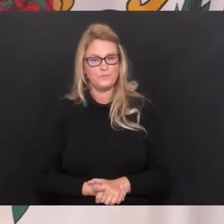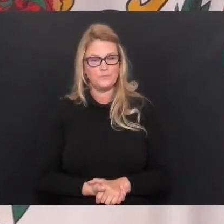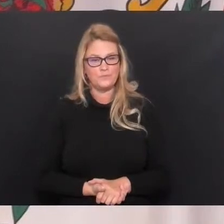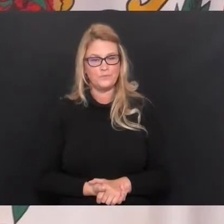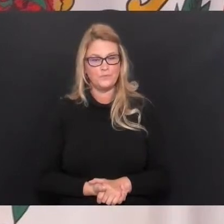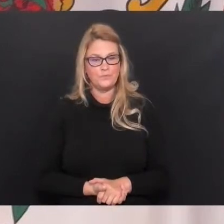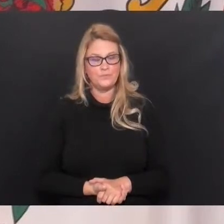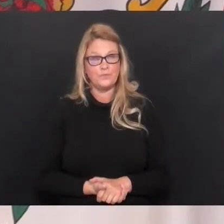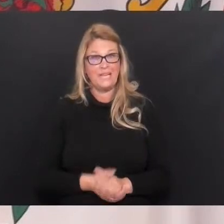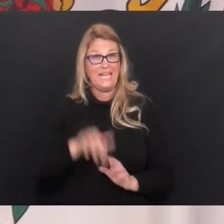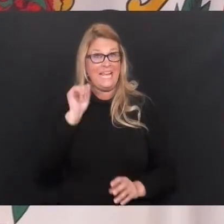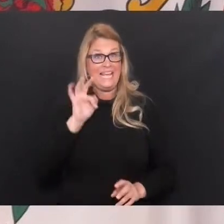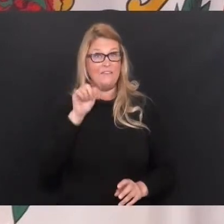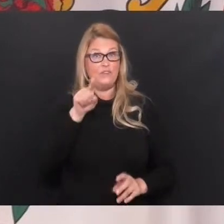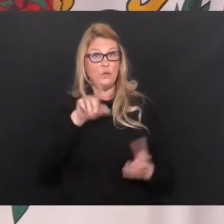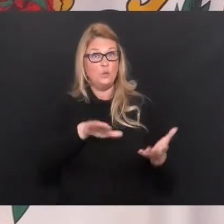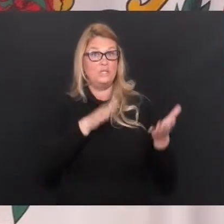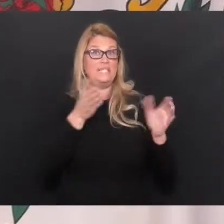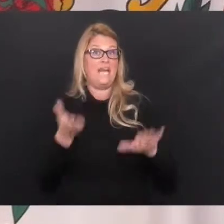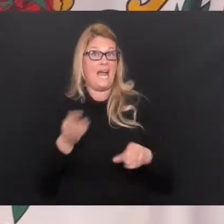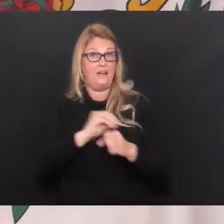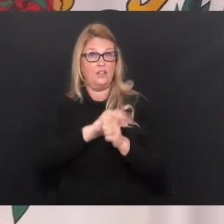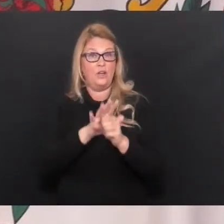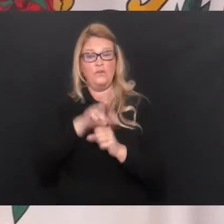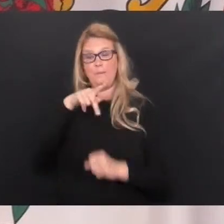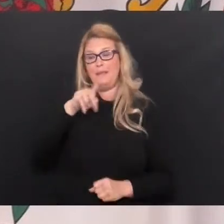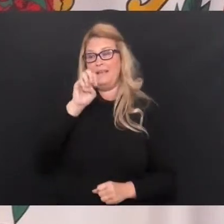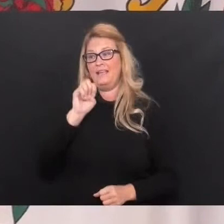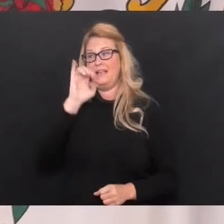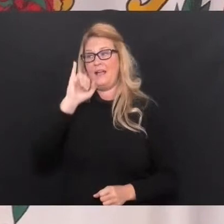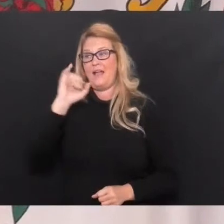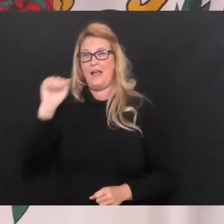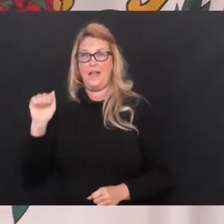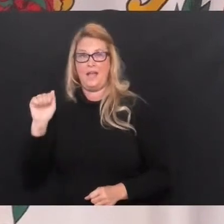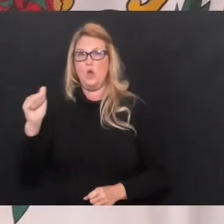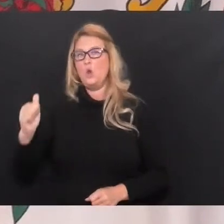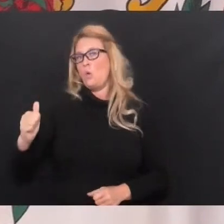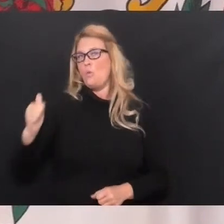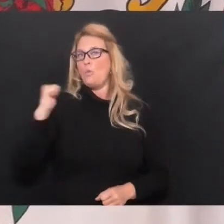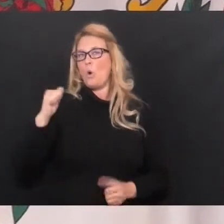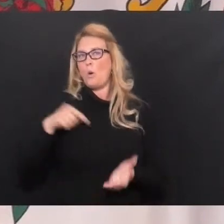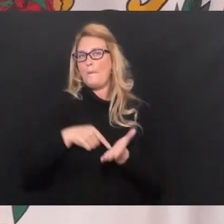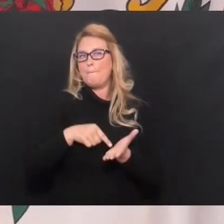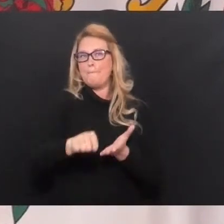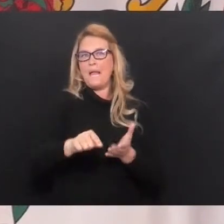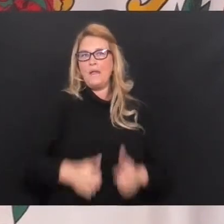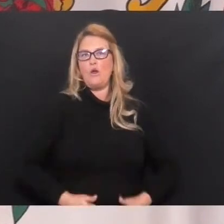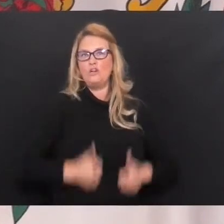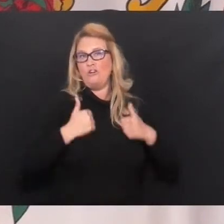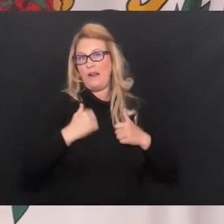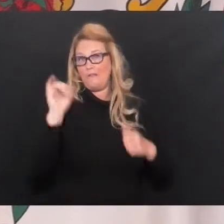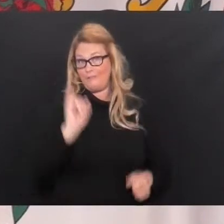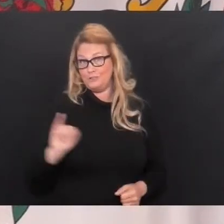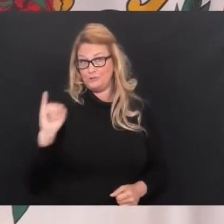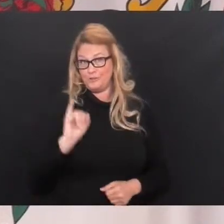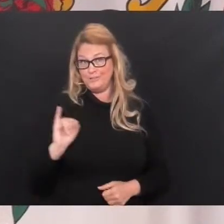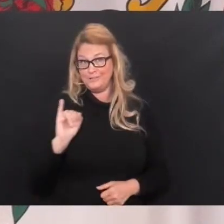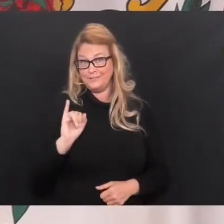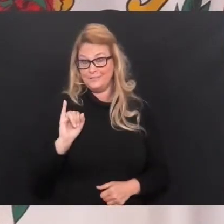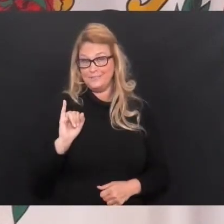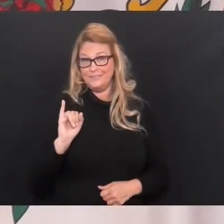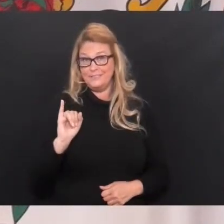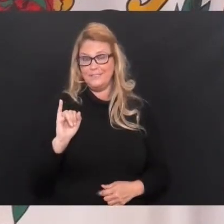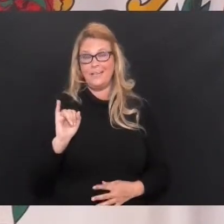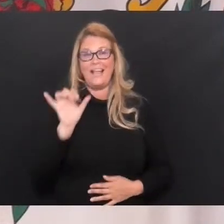that if you were to die from COVID, that PEIA won't pay out on the life insurance benefits. And